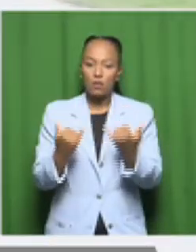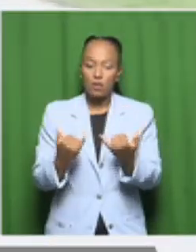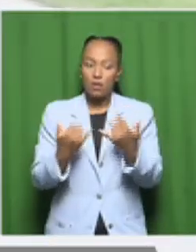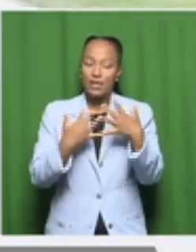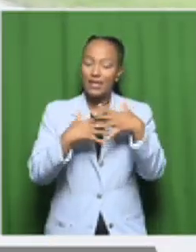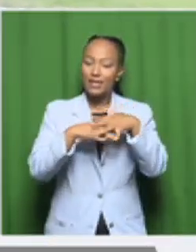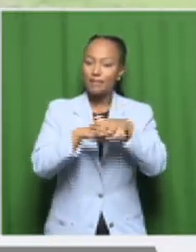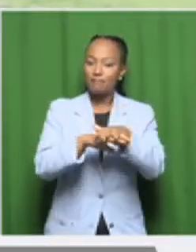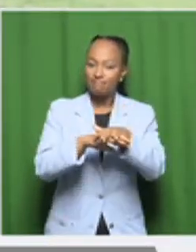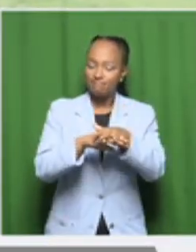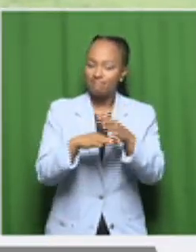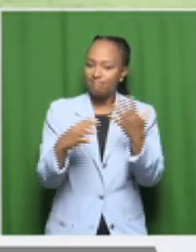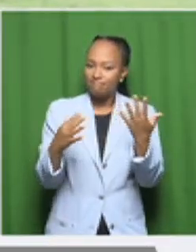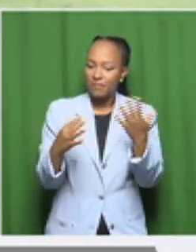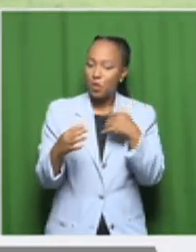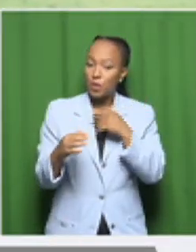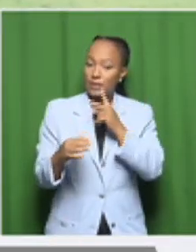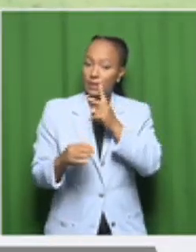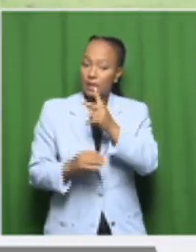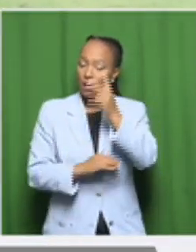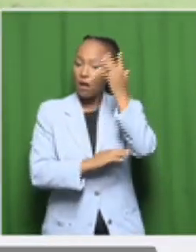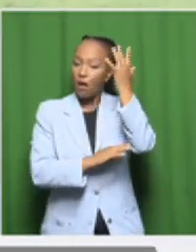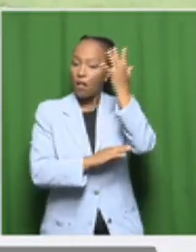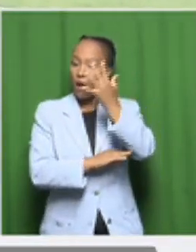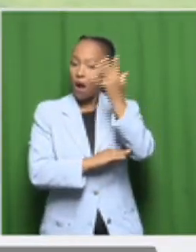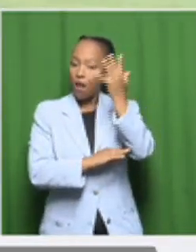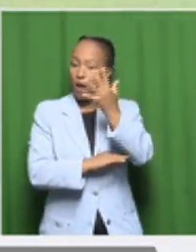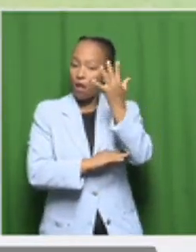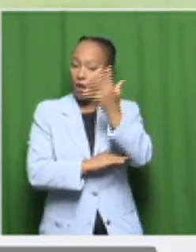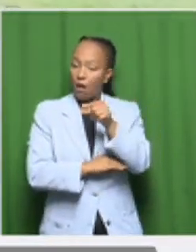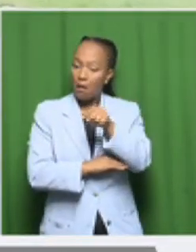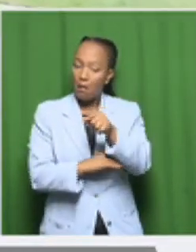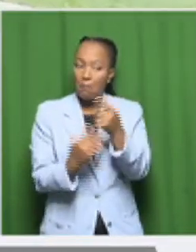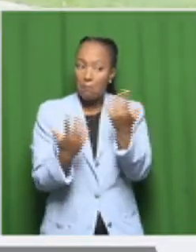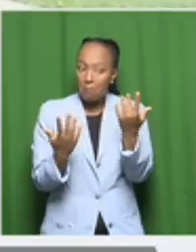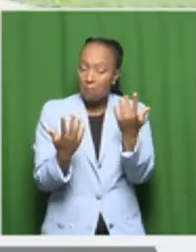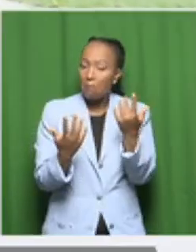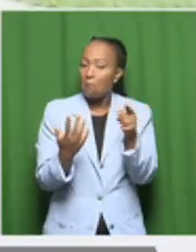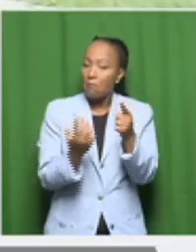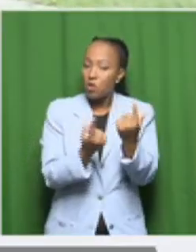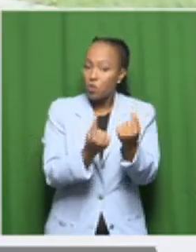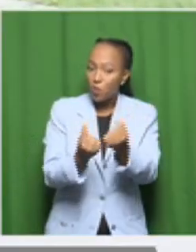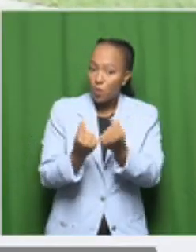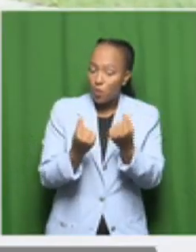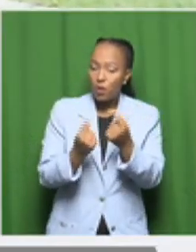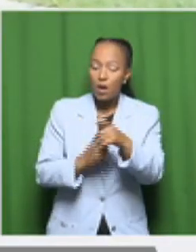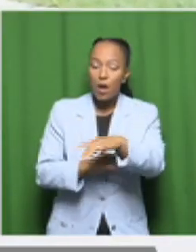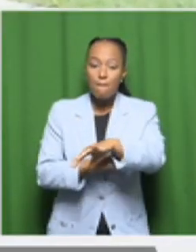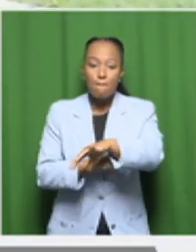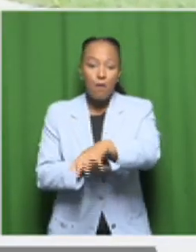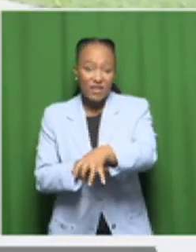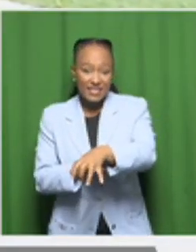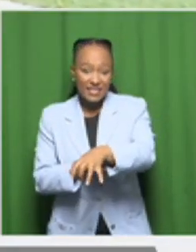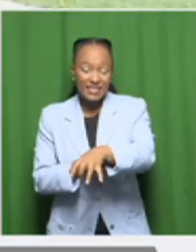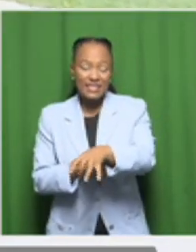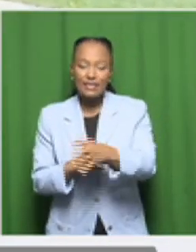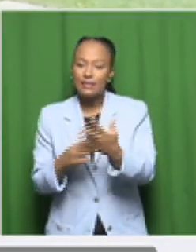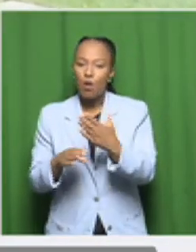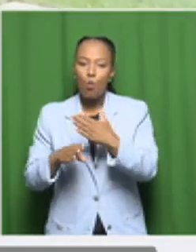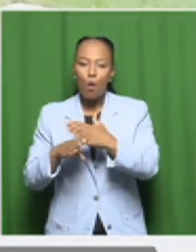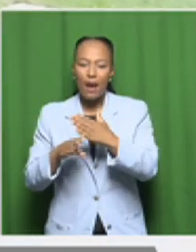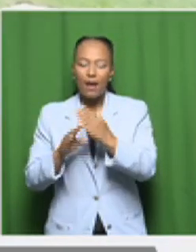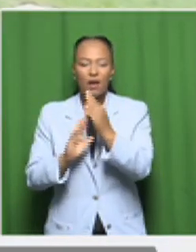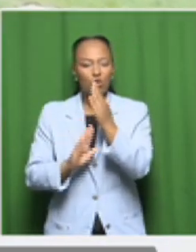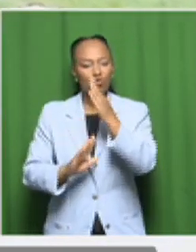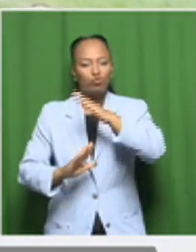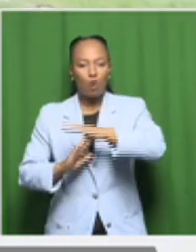actually bring some tangible changes. Remember, a province with the highest unemployment rate, a province with illegality, zamas, a